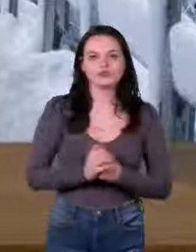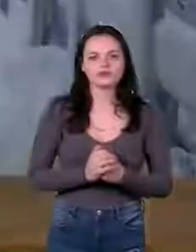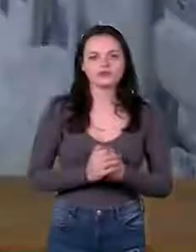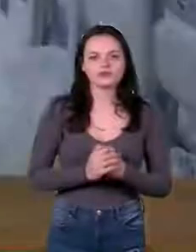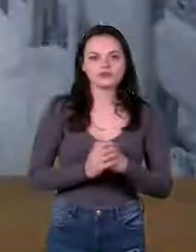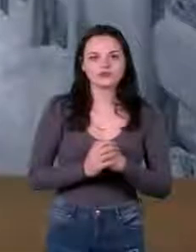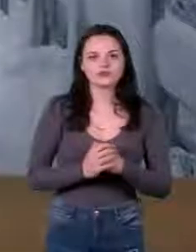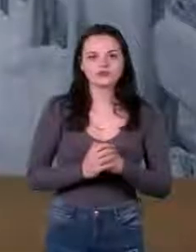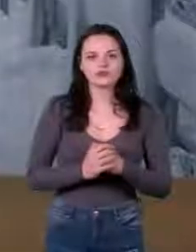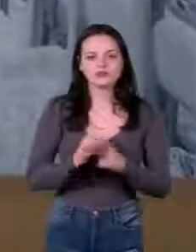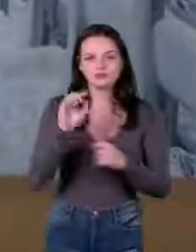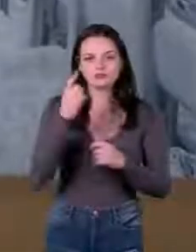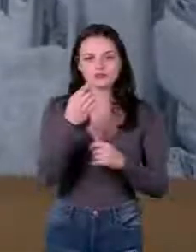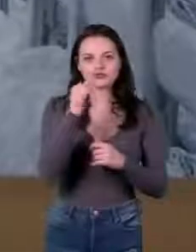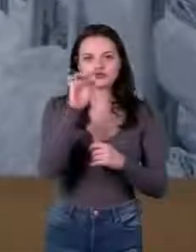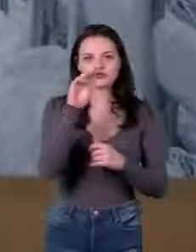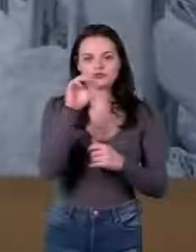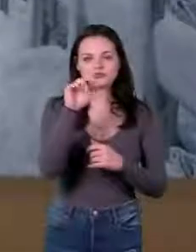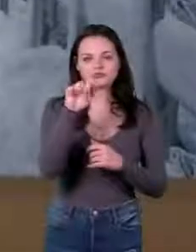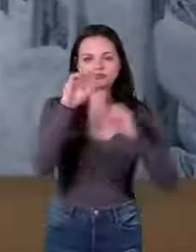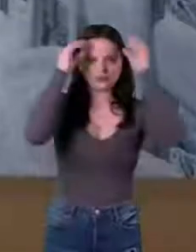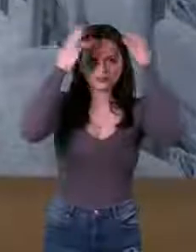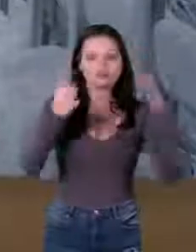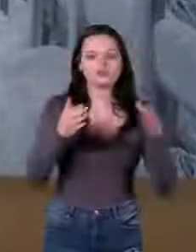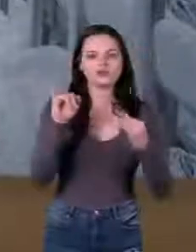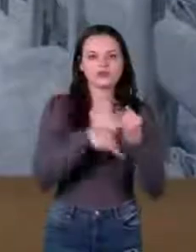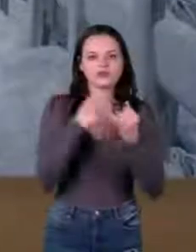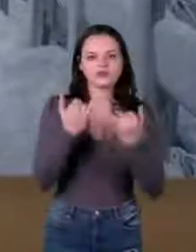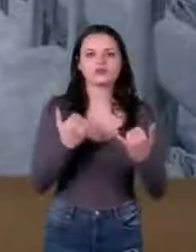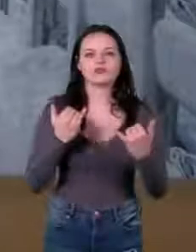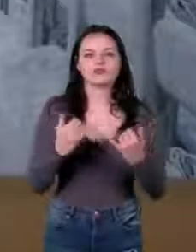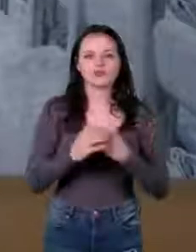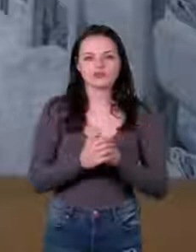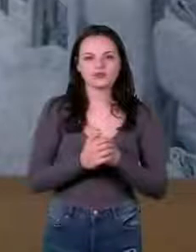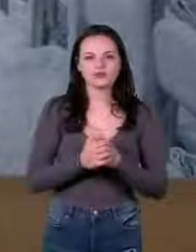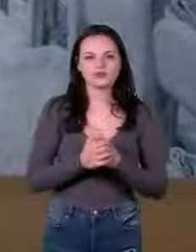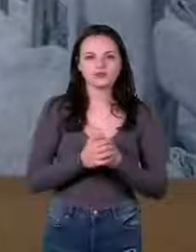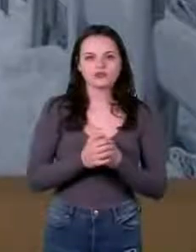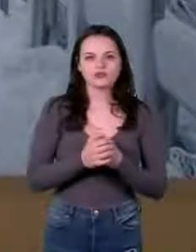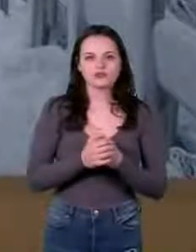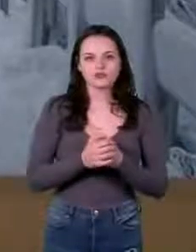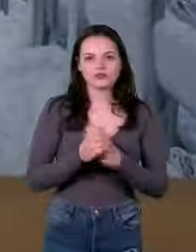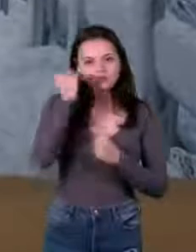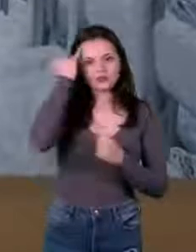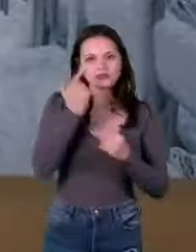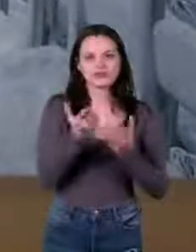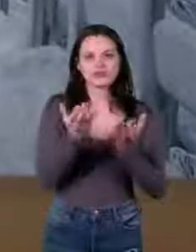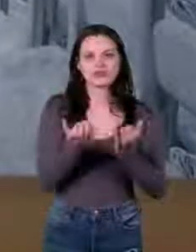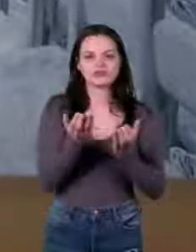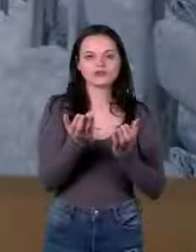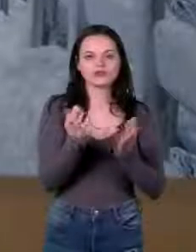seats. First semester tutoring assignments will end today. If you are in a year-long course and desire to continue tutoring for the second semester, you must submit a